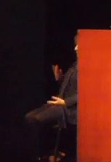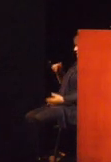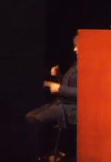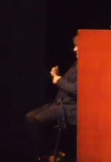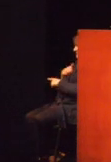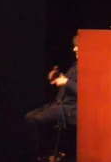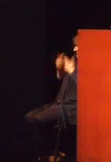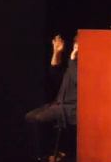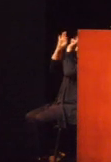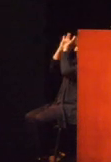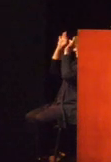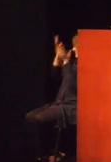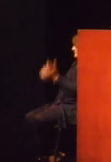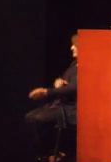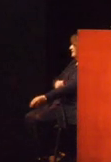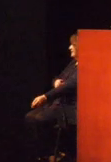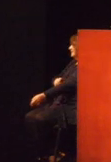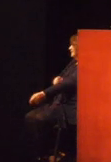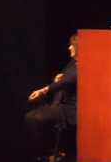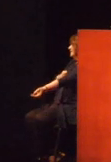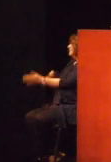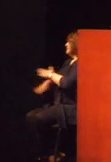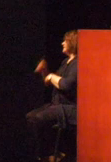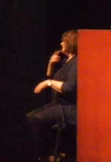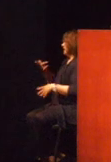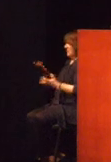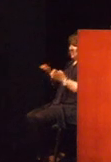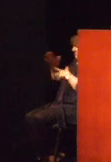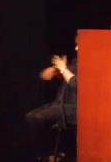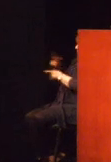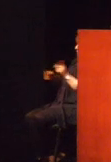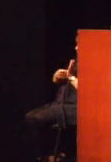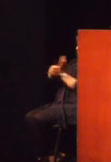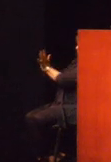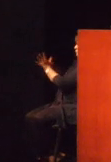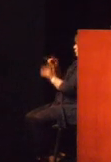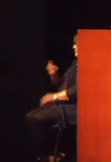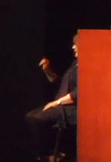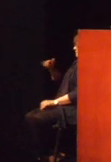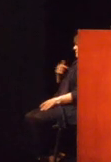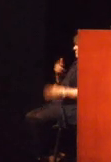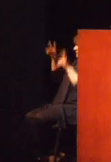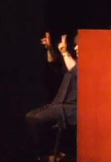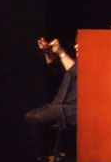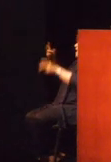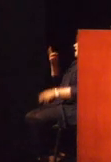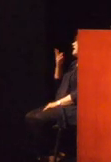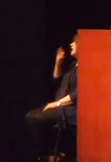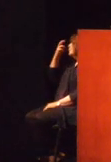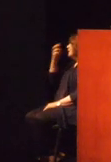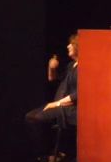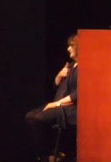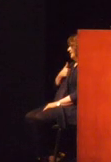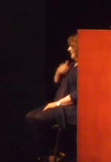life, and essentially say, I just want to treat everybody the same and have and I want to be colorblind. And this